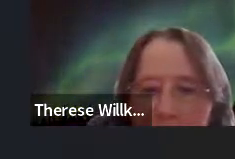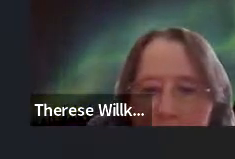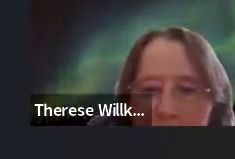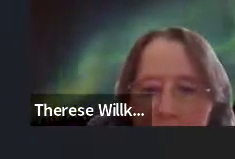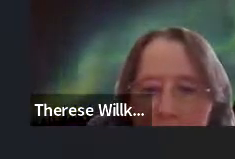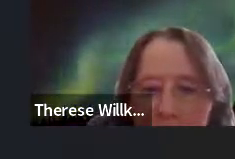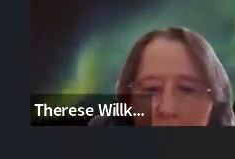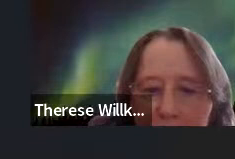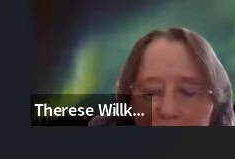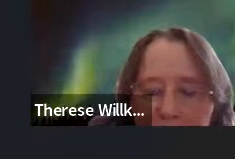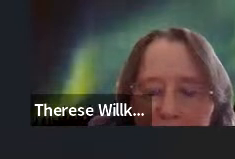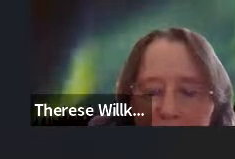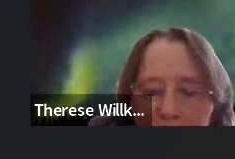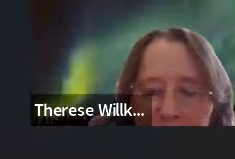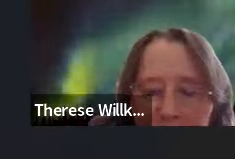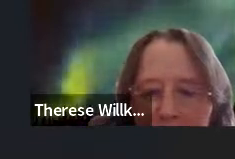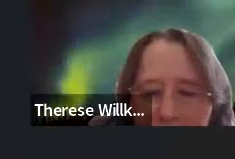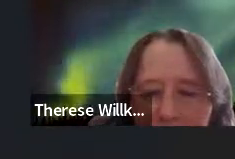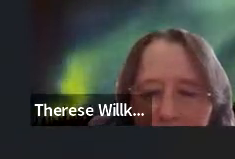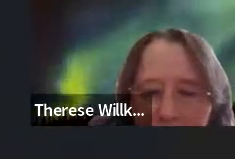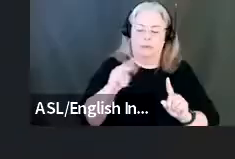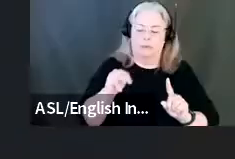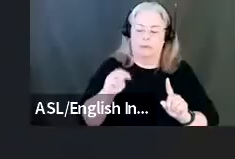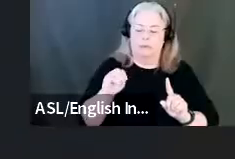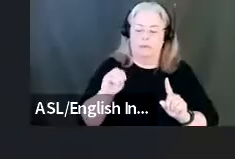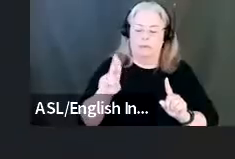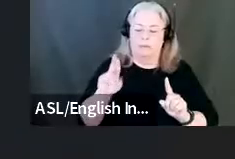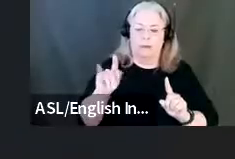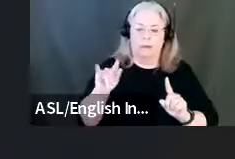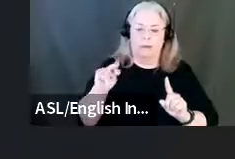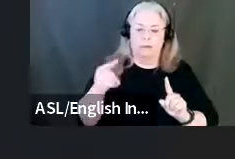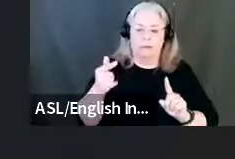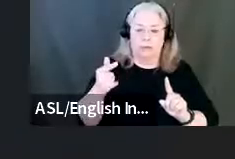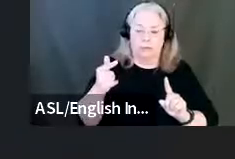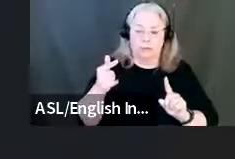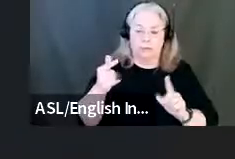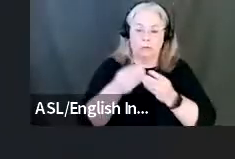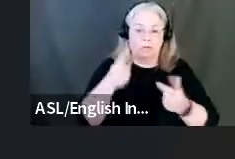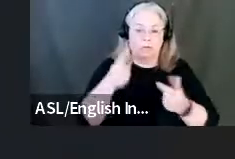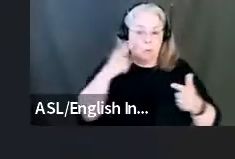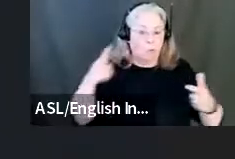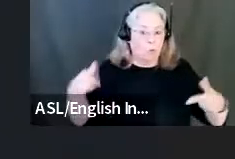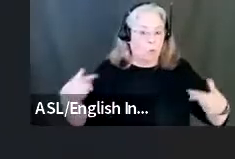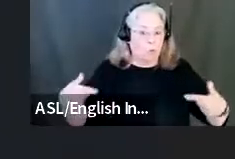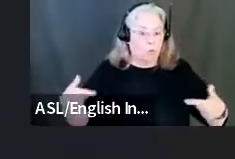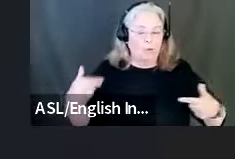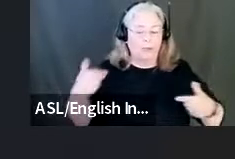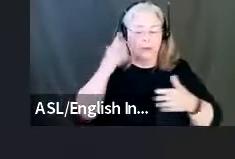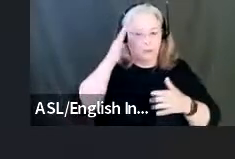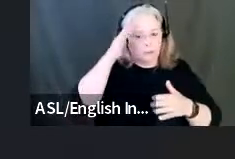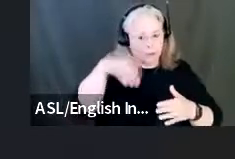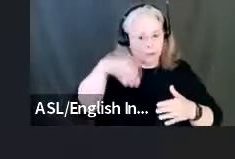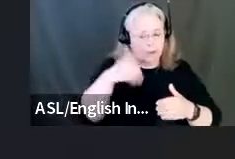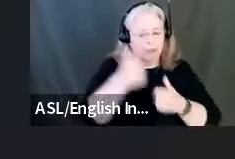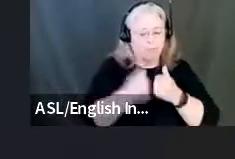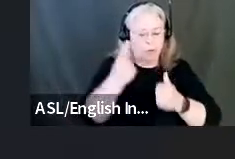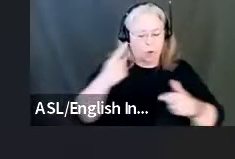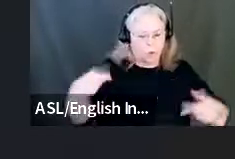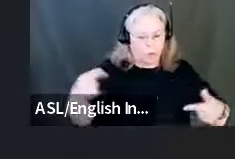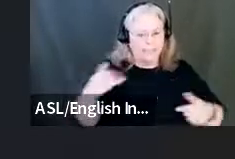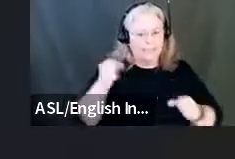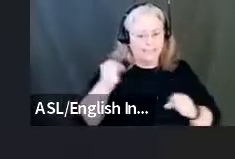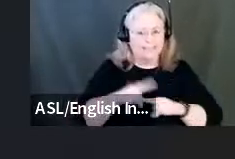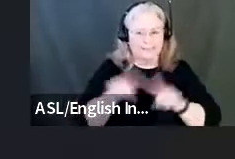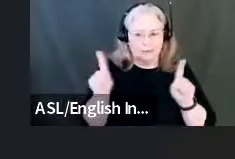So this particular mounting solution on the wheelchair, and again, it's everybody's wheelchair is different. And so